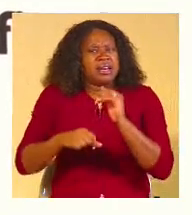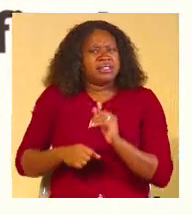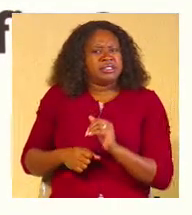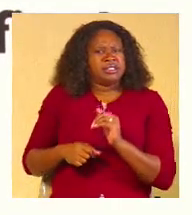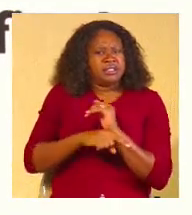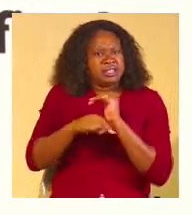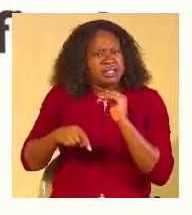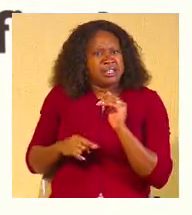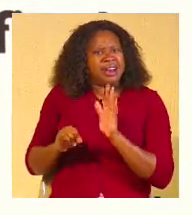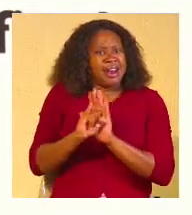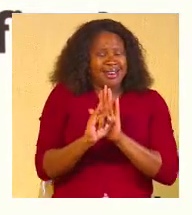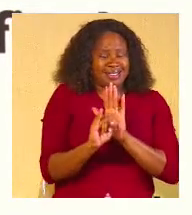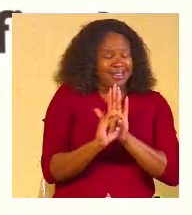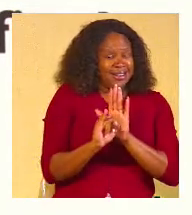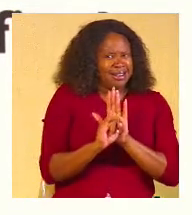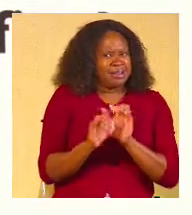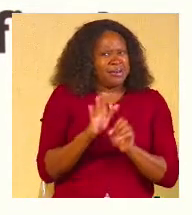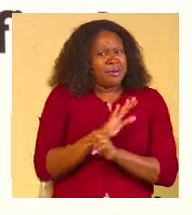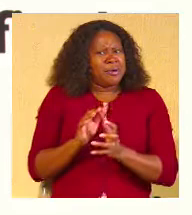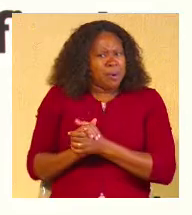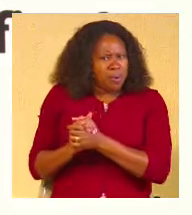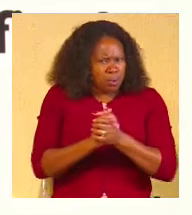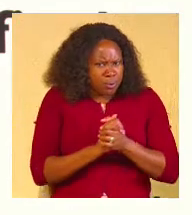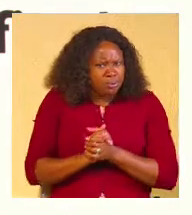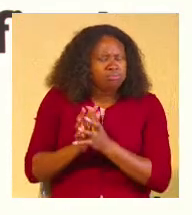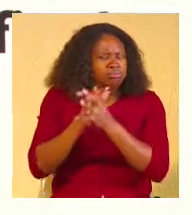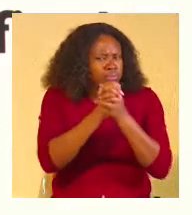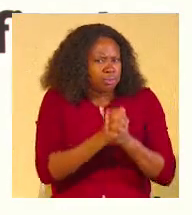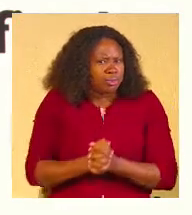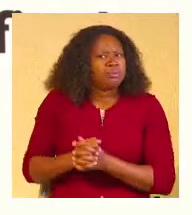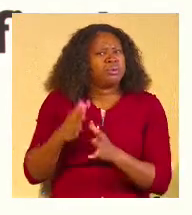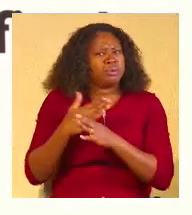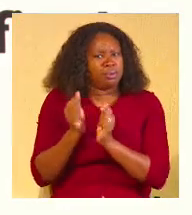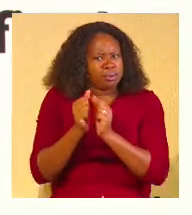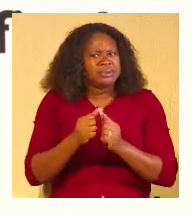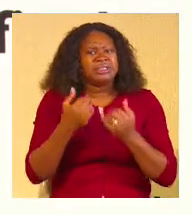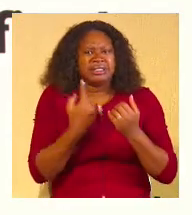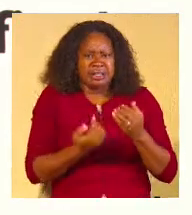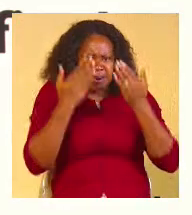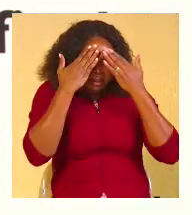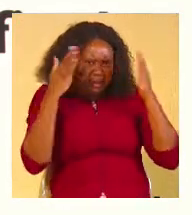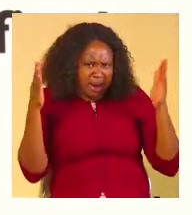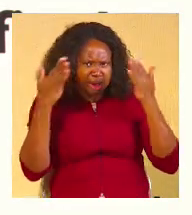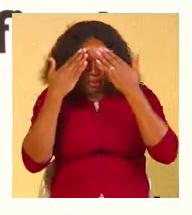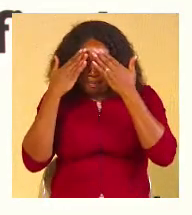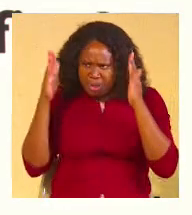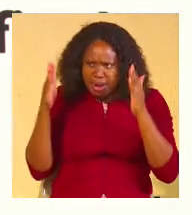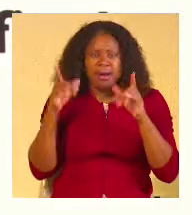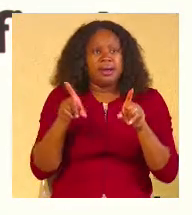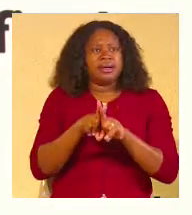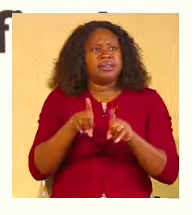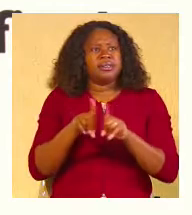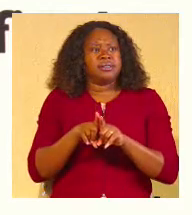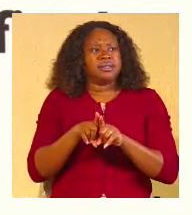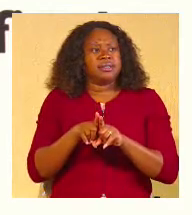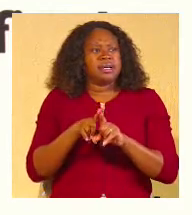identity, a sense of patriotism, unity, self-awareness, as well as the depth